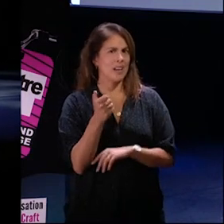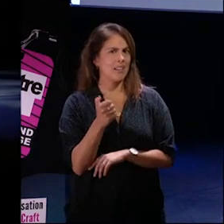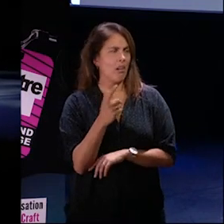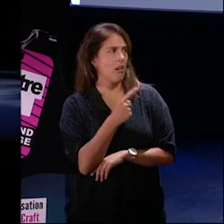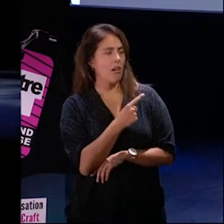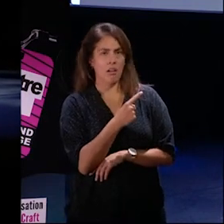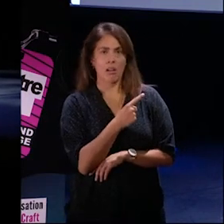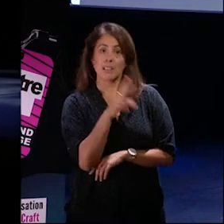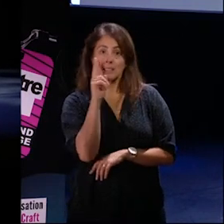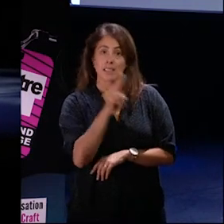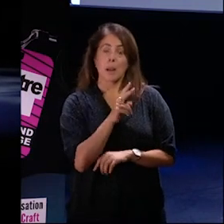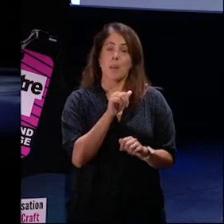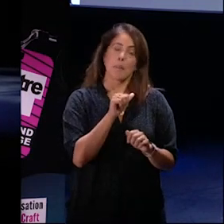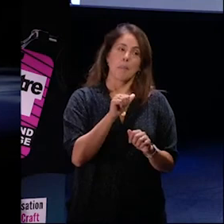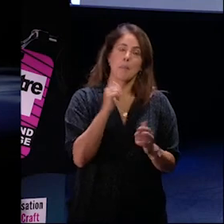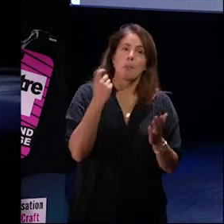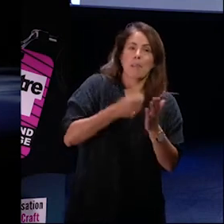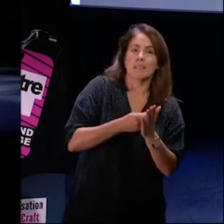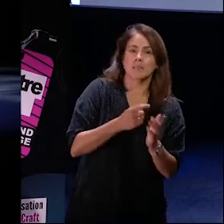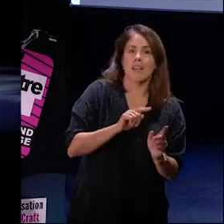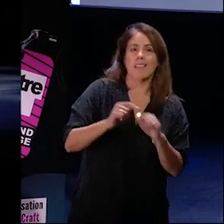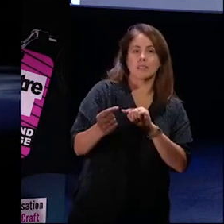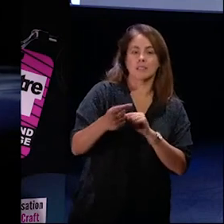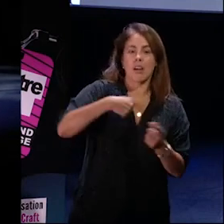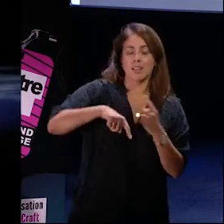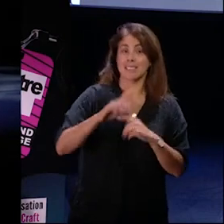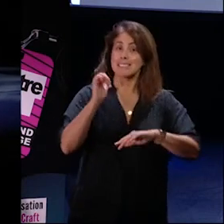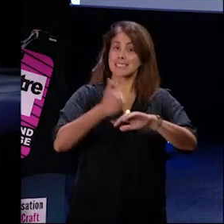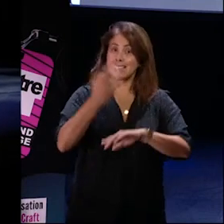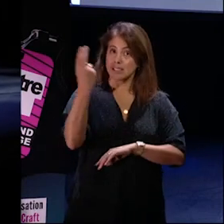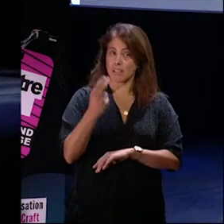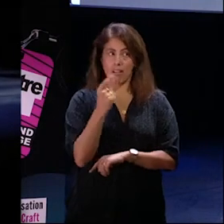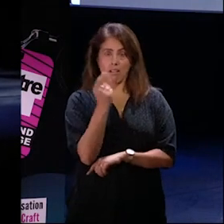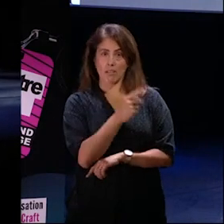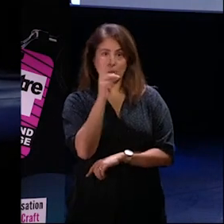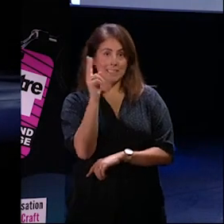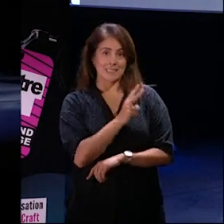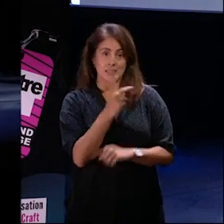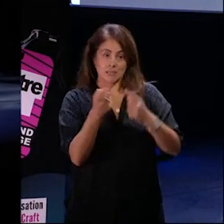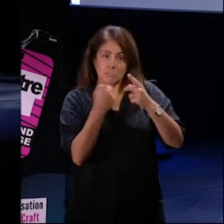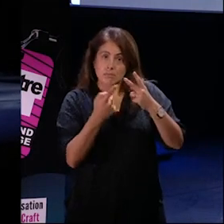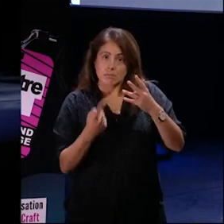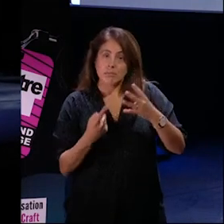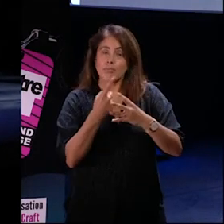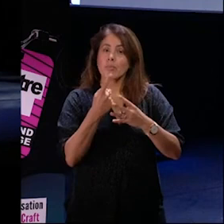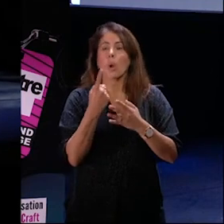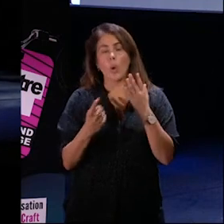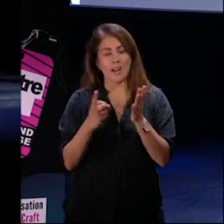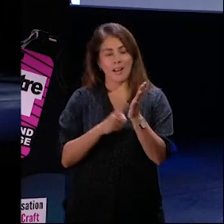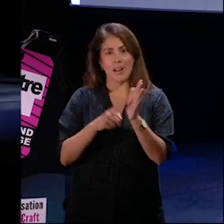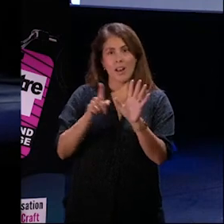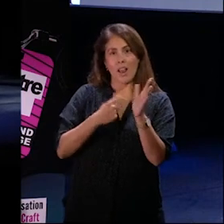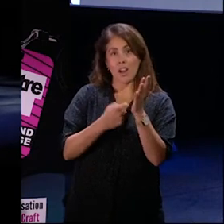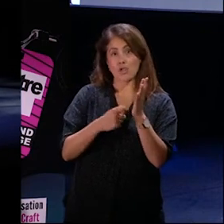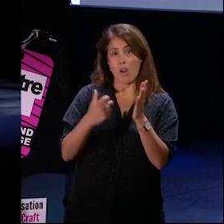show, Would You Bet Against Us? So this is the set design. Every element of the set, apart from the Lycra, had a